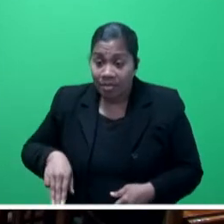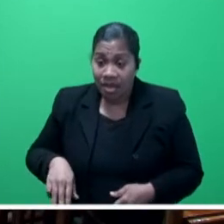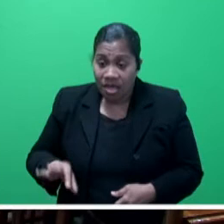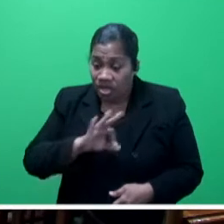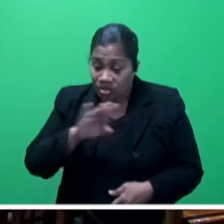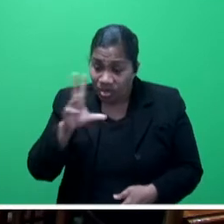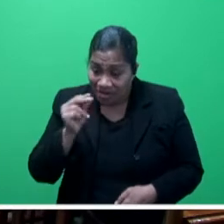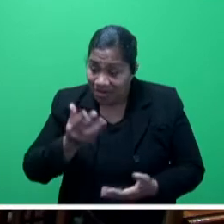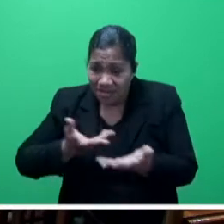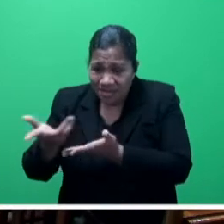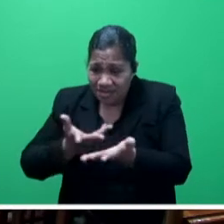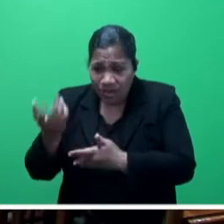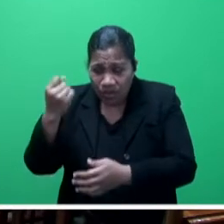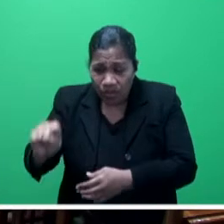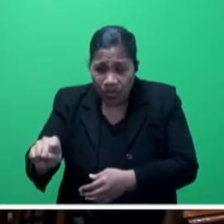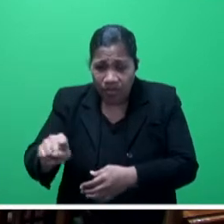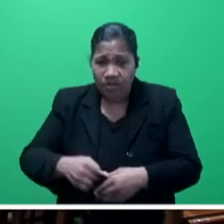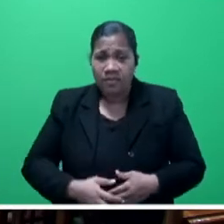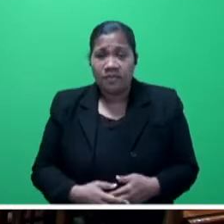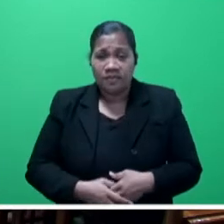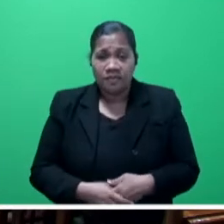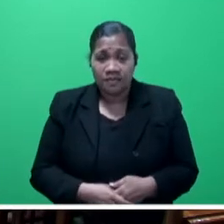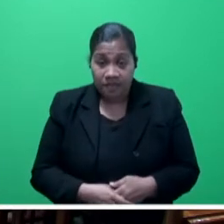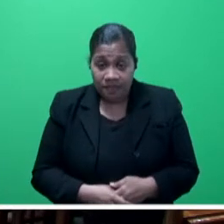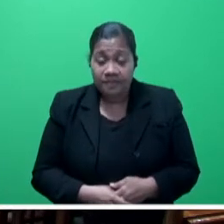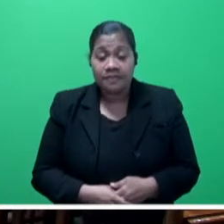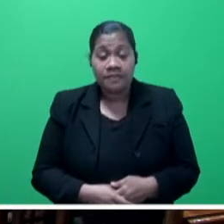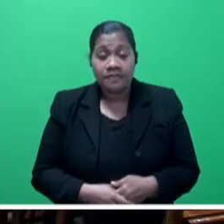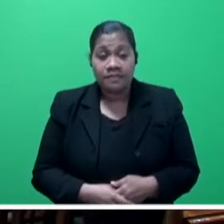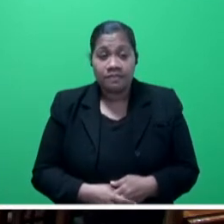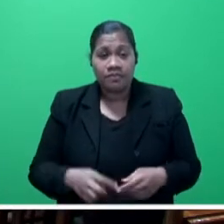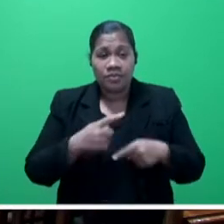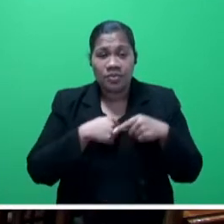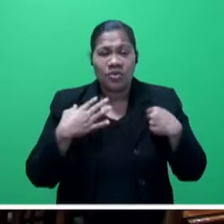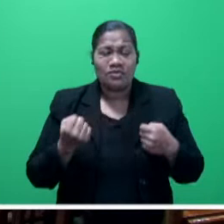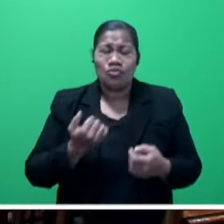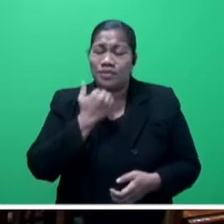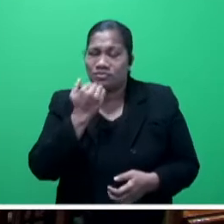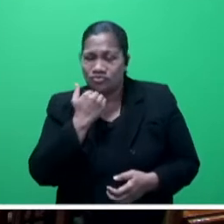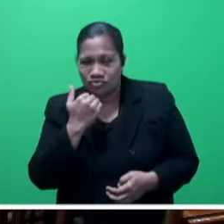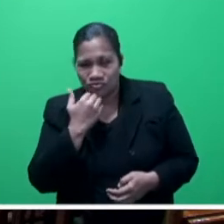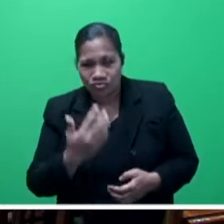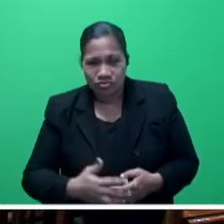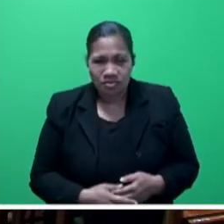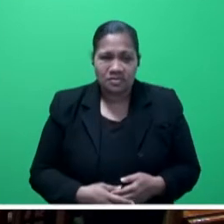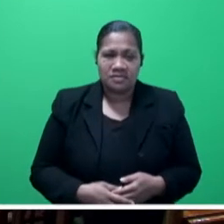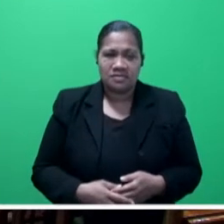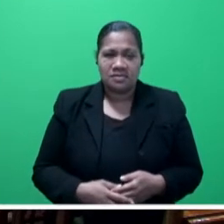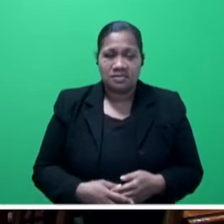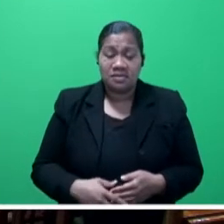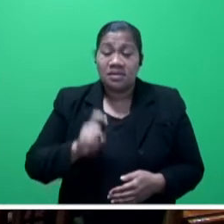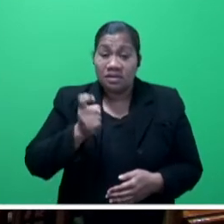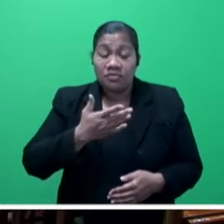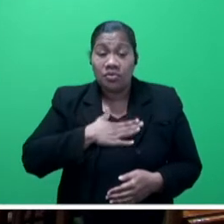two. Right? We have too much of this. You're going to make a comment,